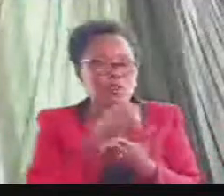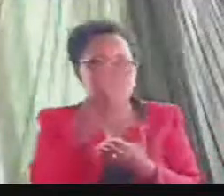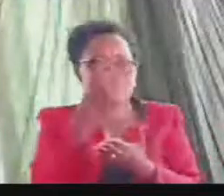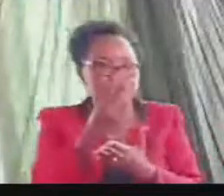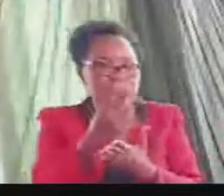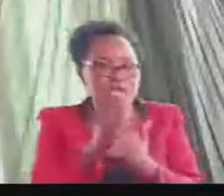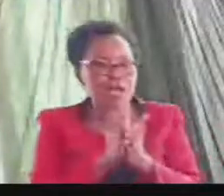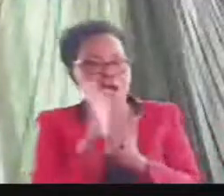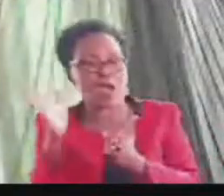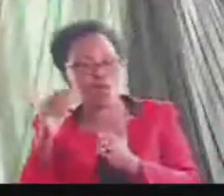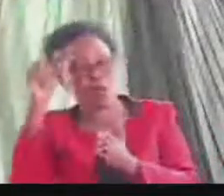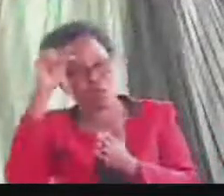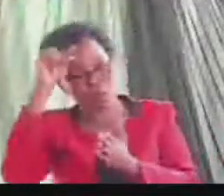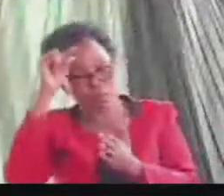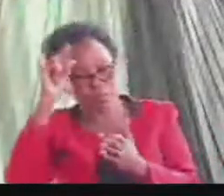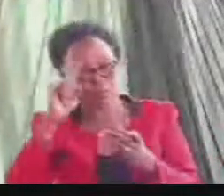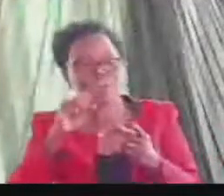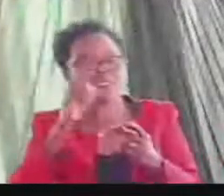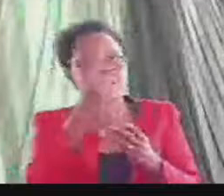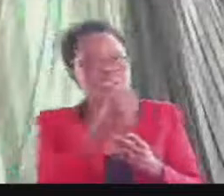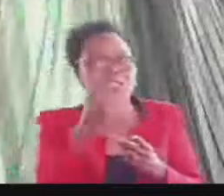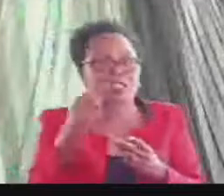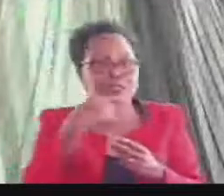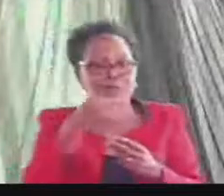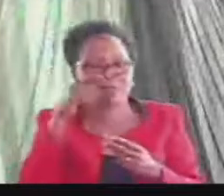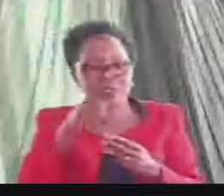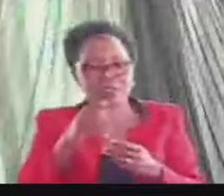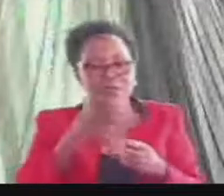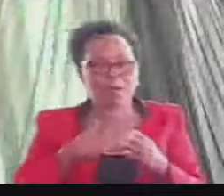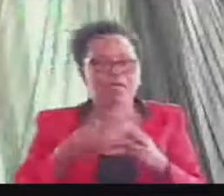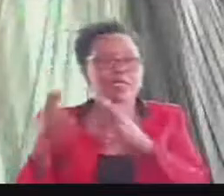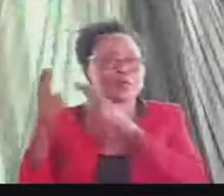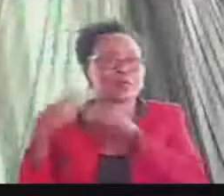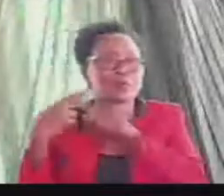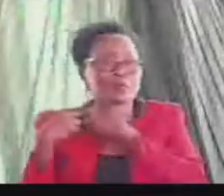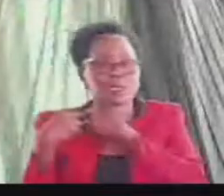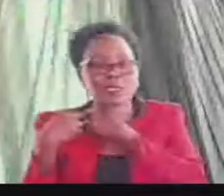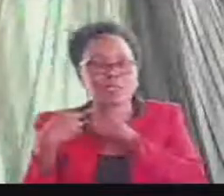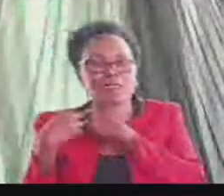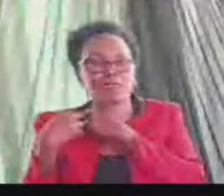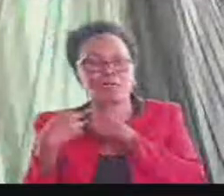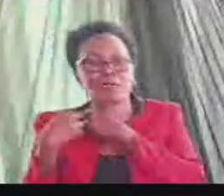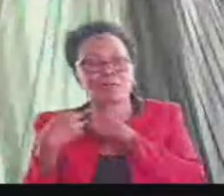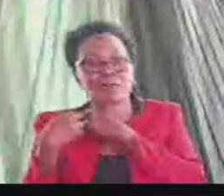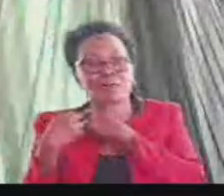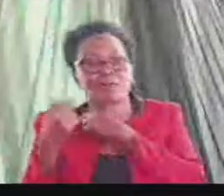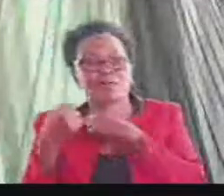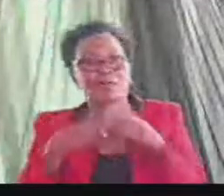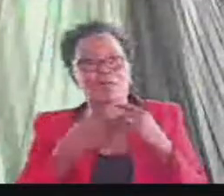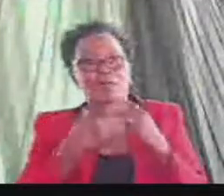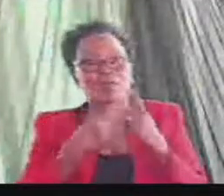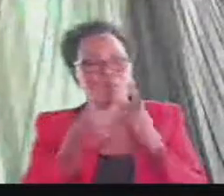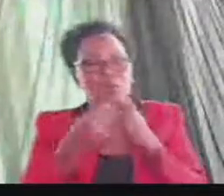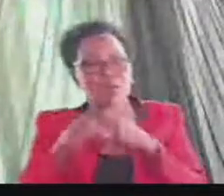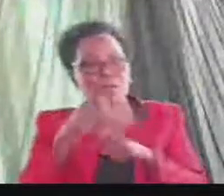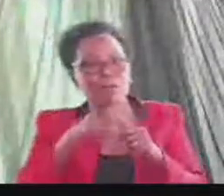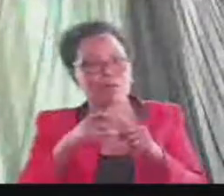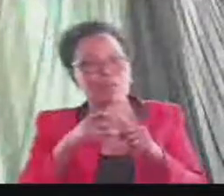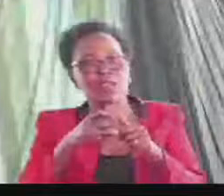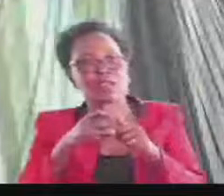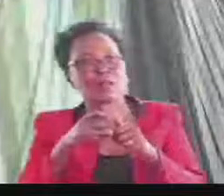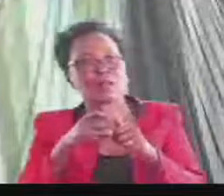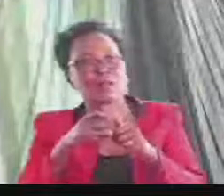each saying that this is my responsibility. And I want to specifically come now to the issue of legislature, because this is something that keeps arising,